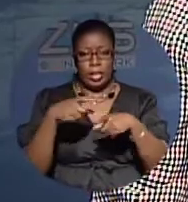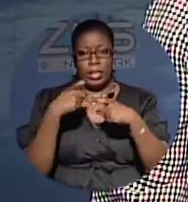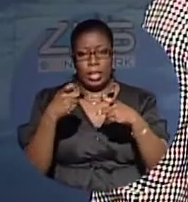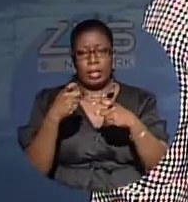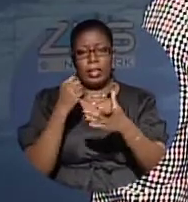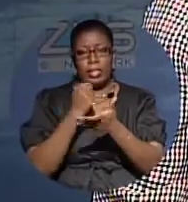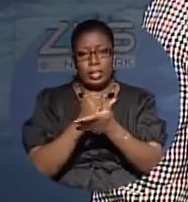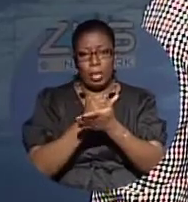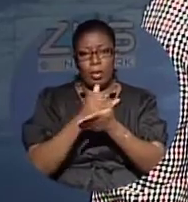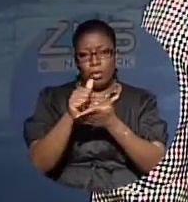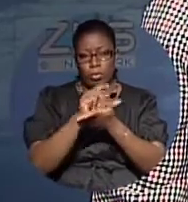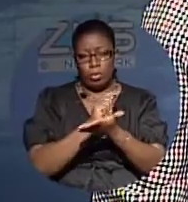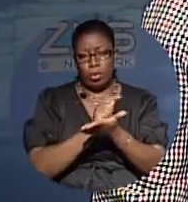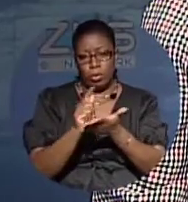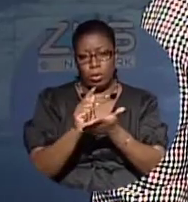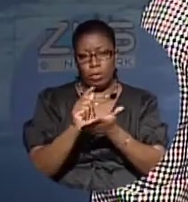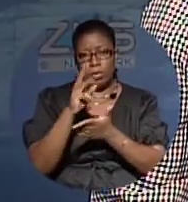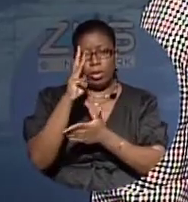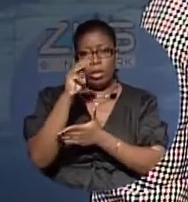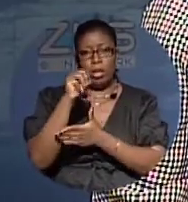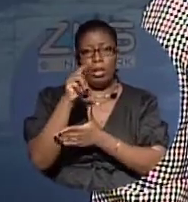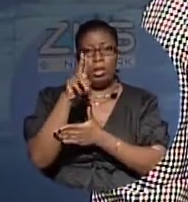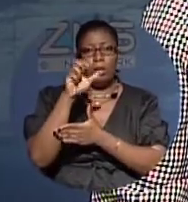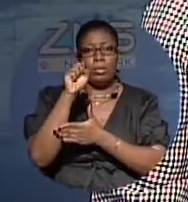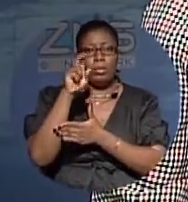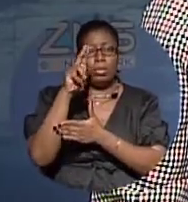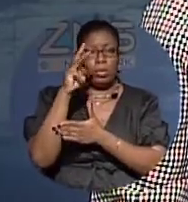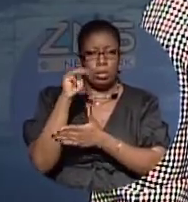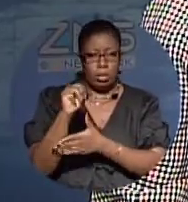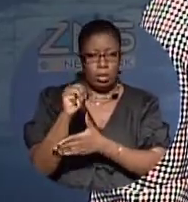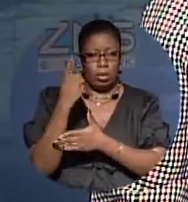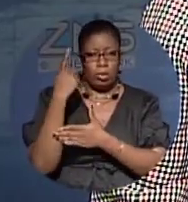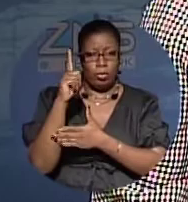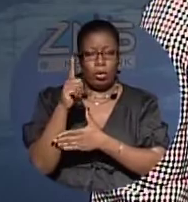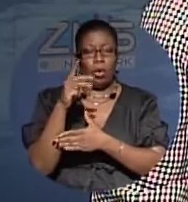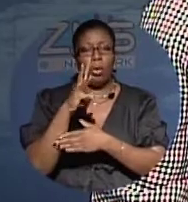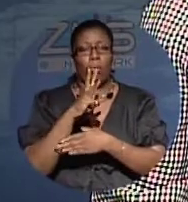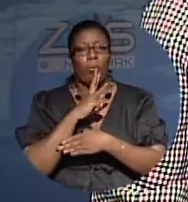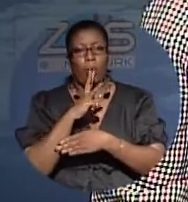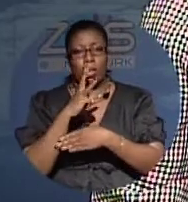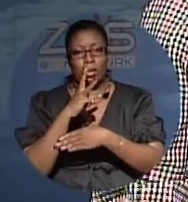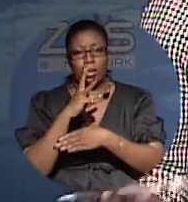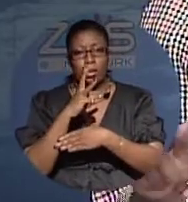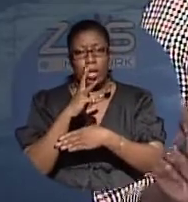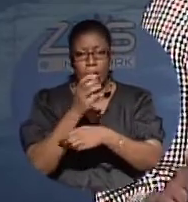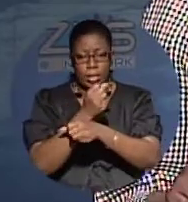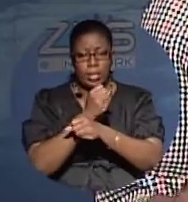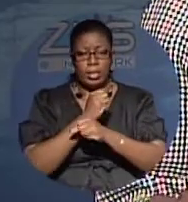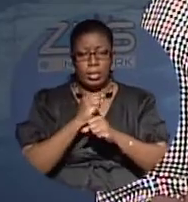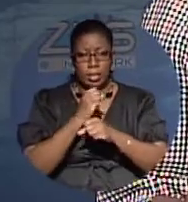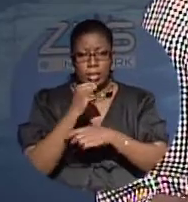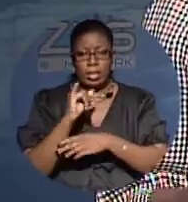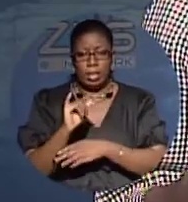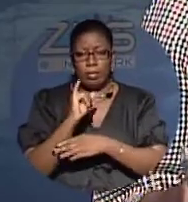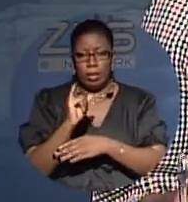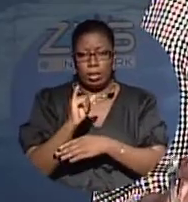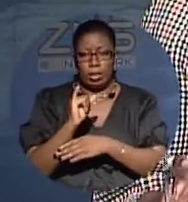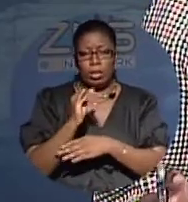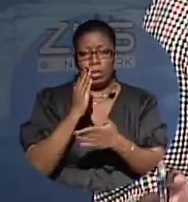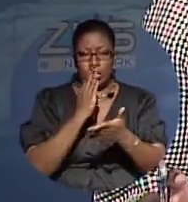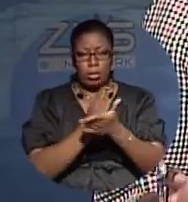to the Antiquities, Monuments and Museum Bill, where the moratorium on water salvaging will be lifted. Now, just in case you don't